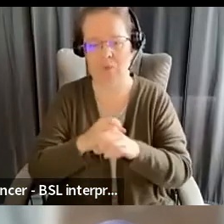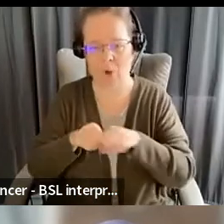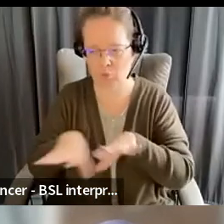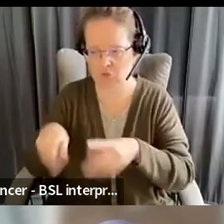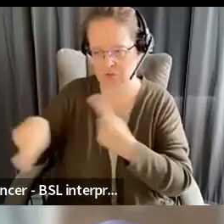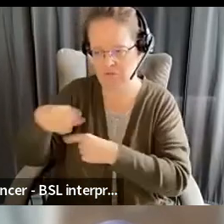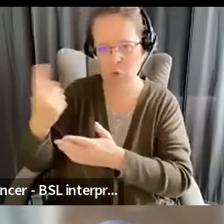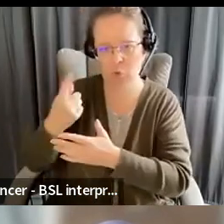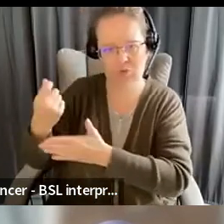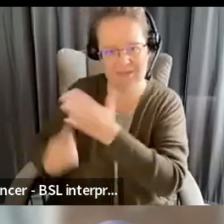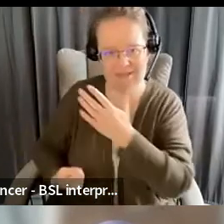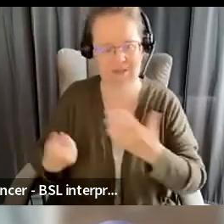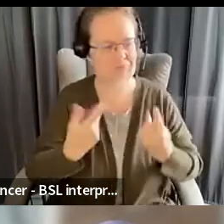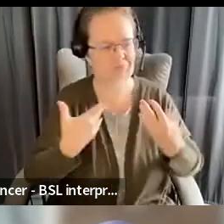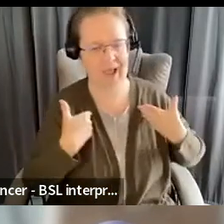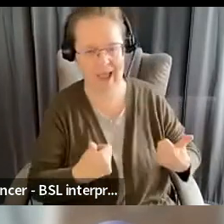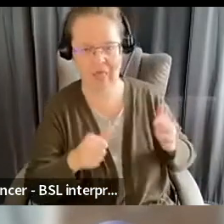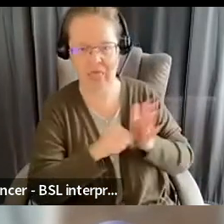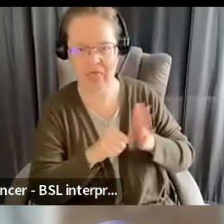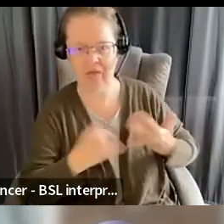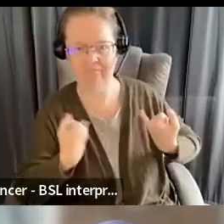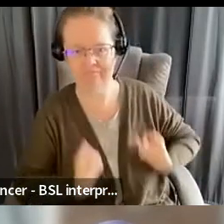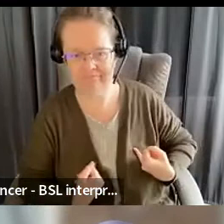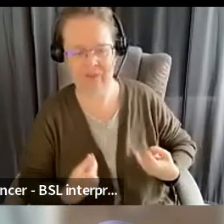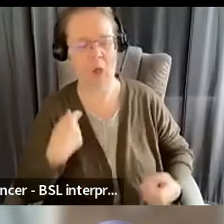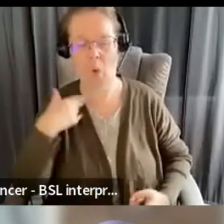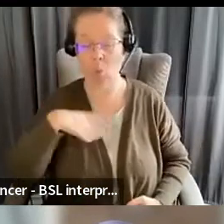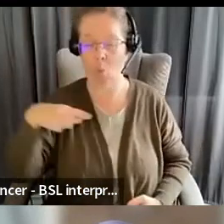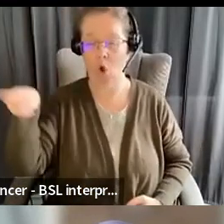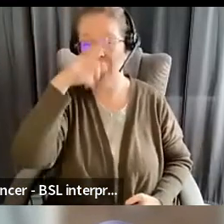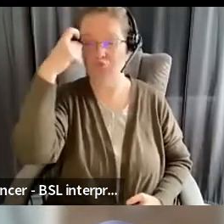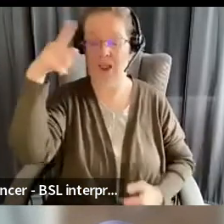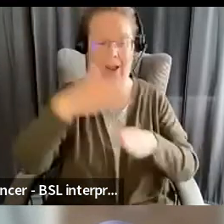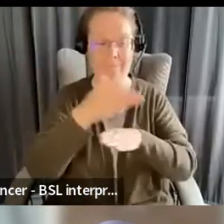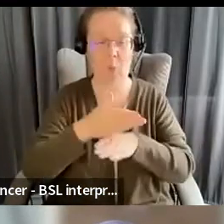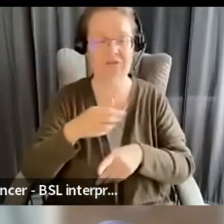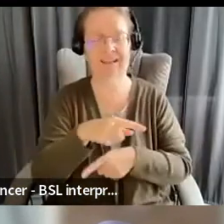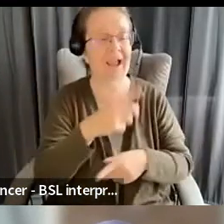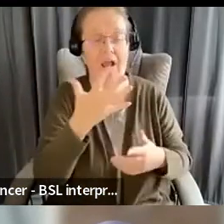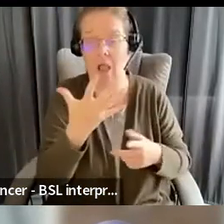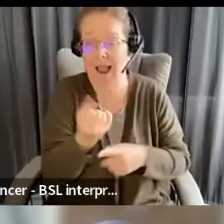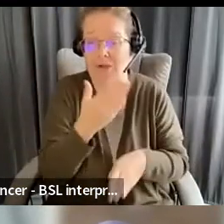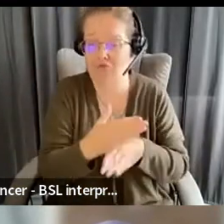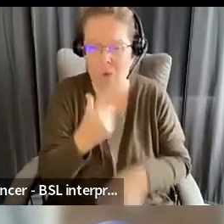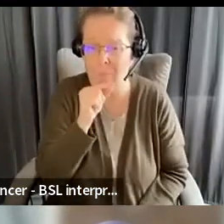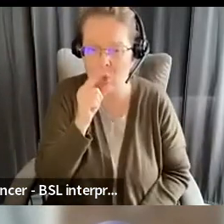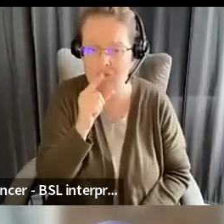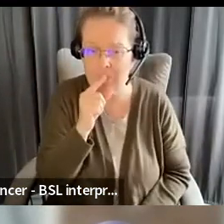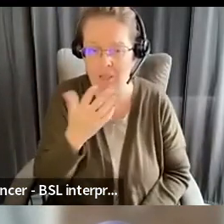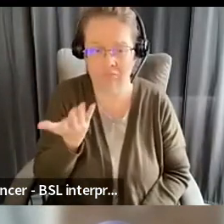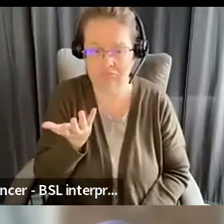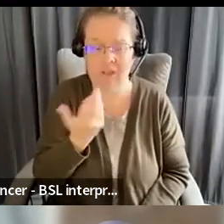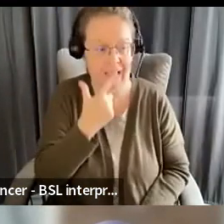and health conditions, and we want them to realize that employers, that getting a job is possible. We want them to know